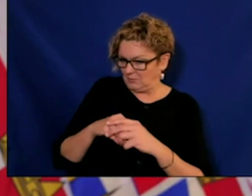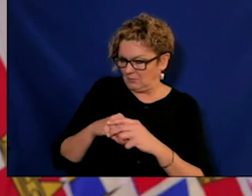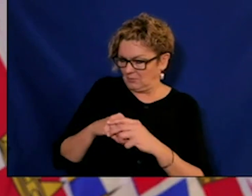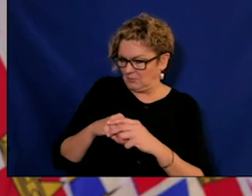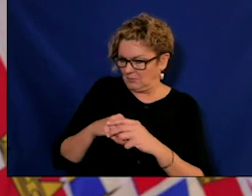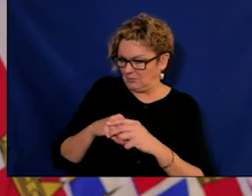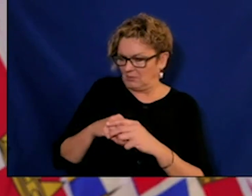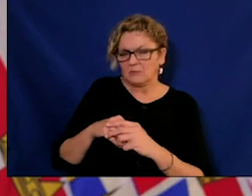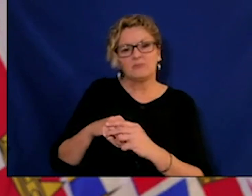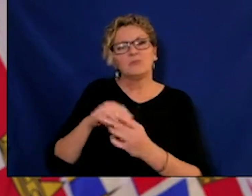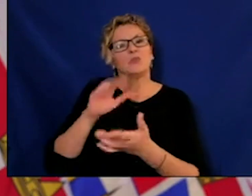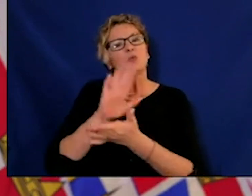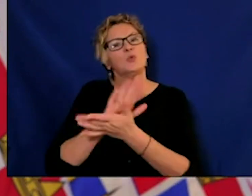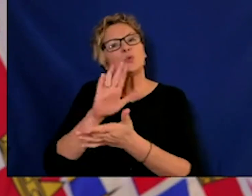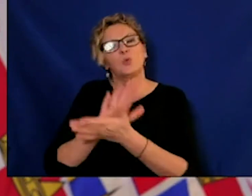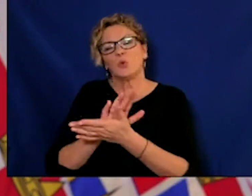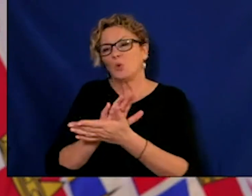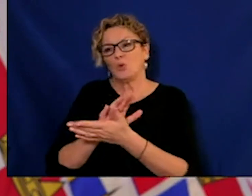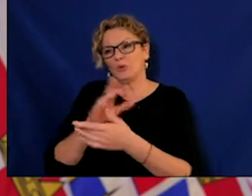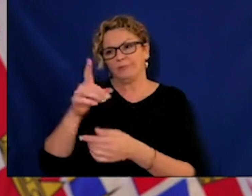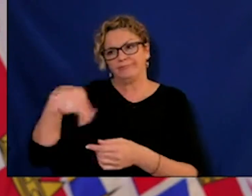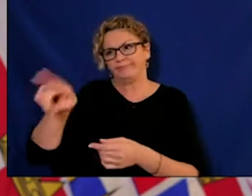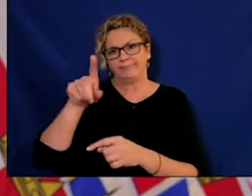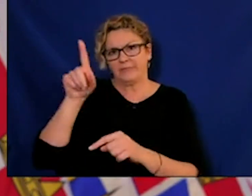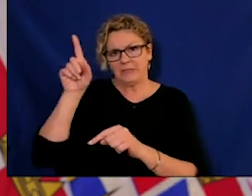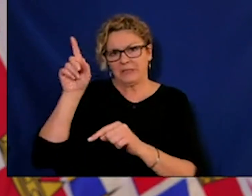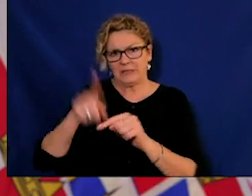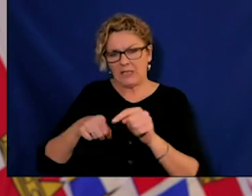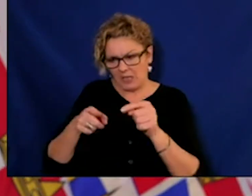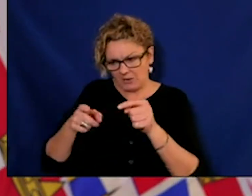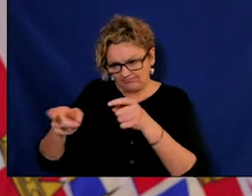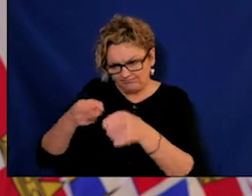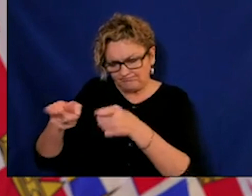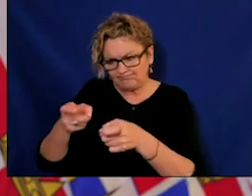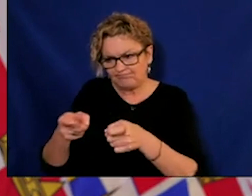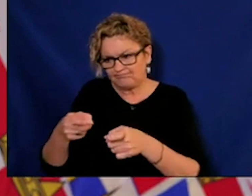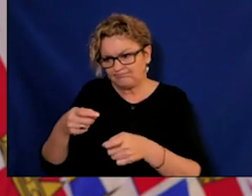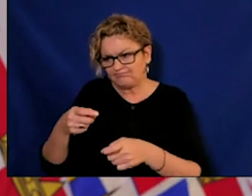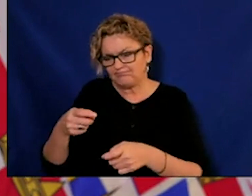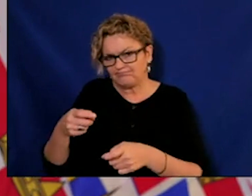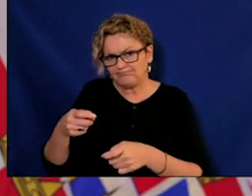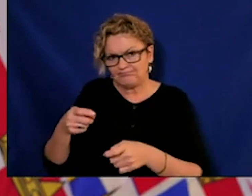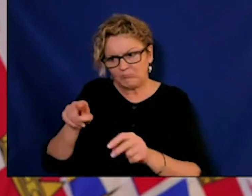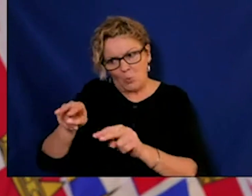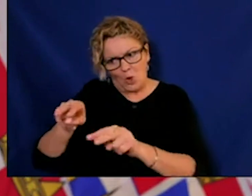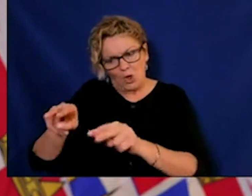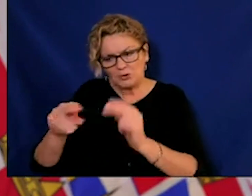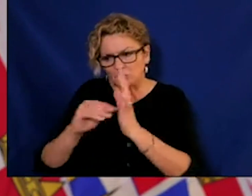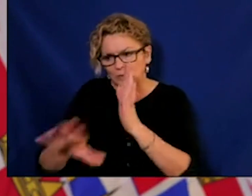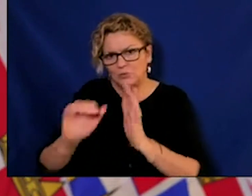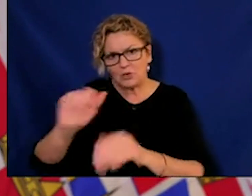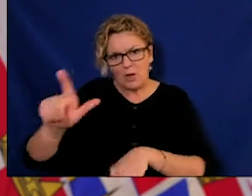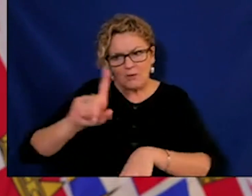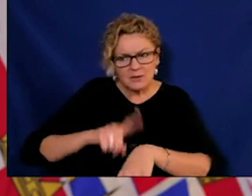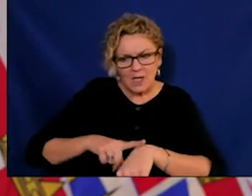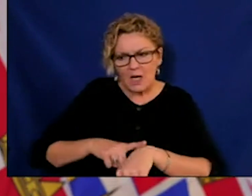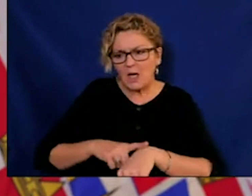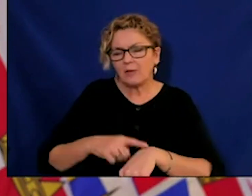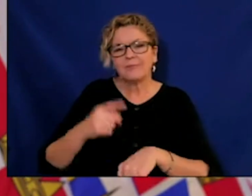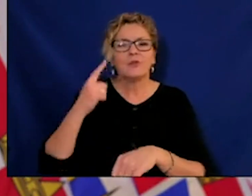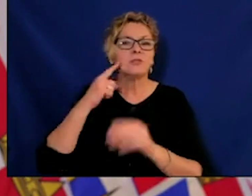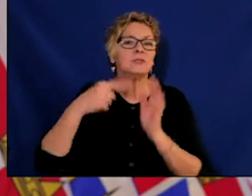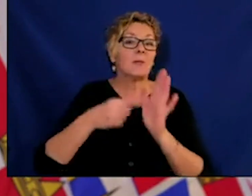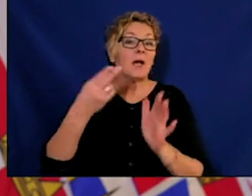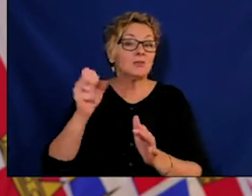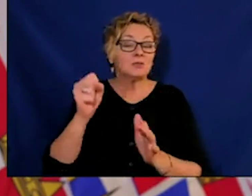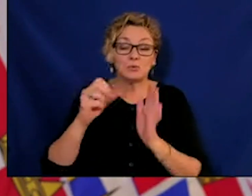students interact with, how they interact outside of class, particularly for high school students who may be socializing